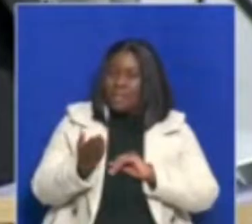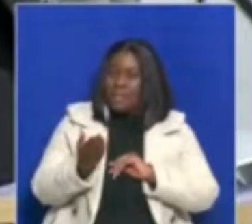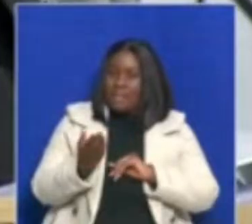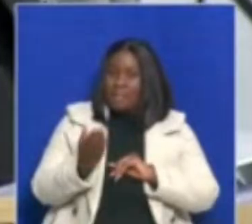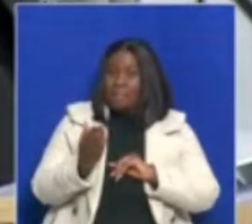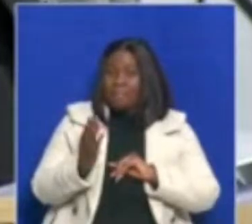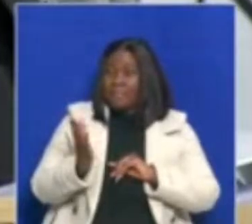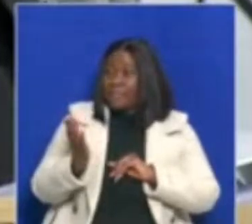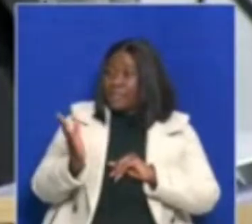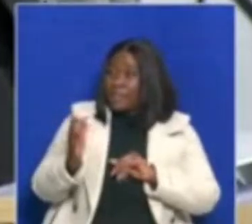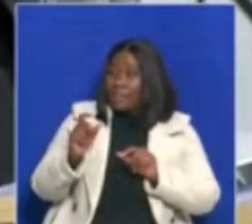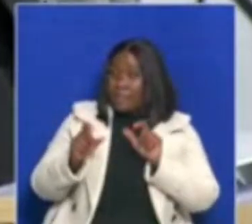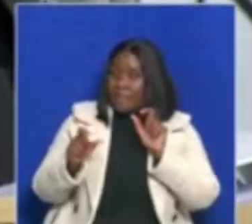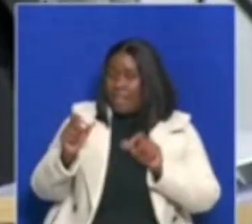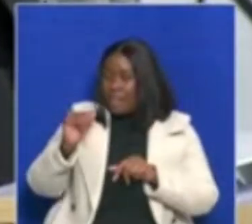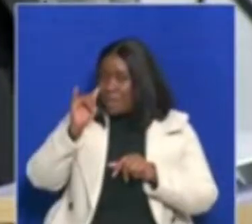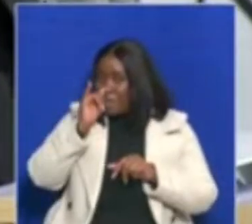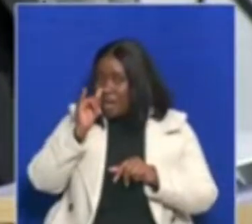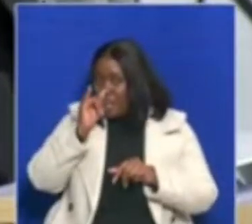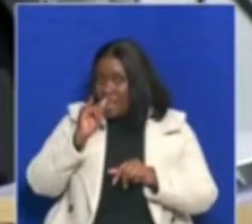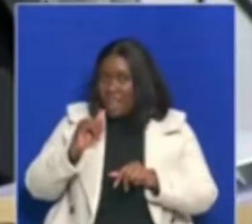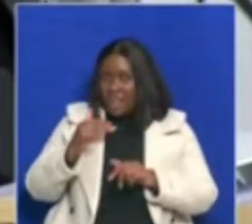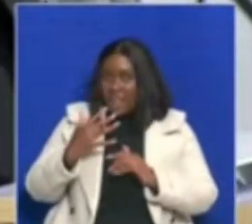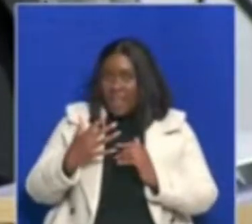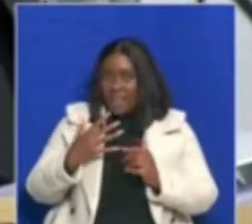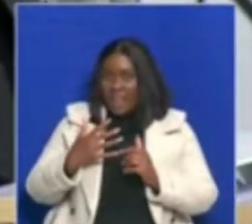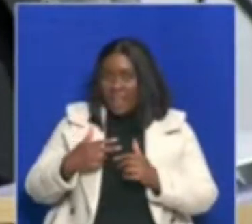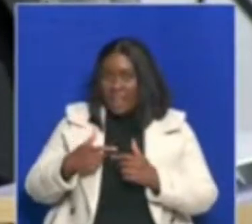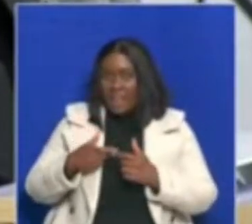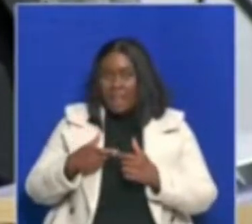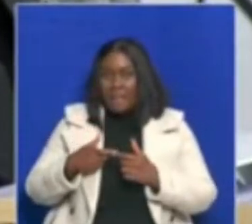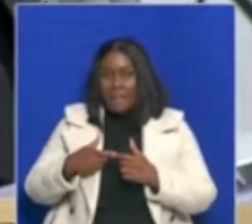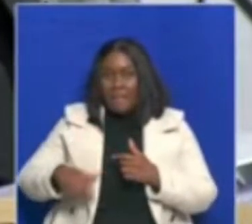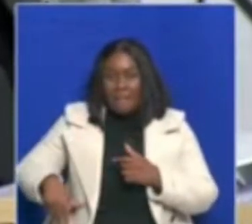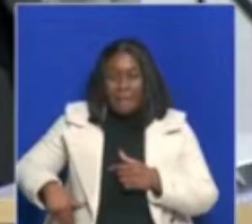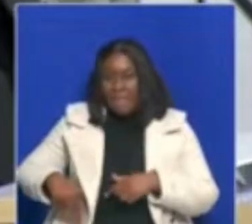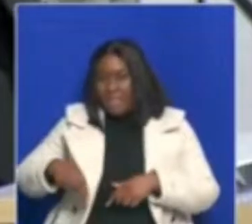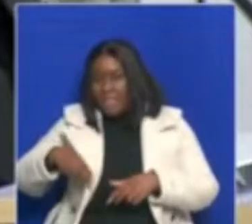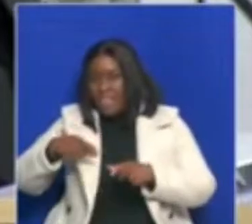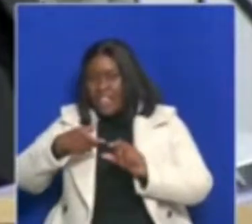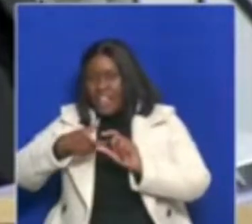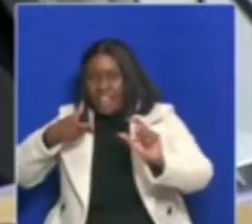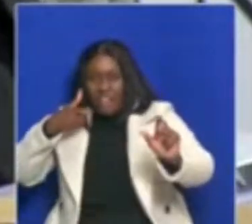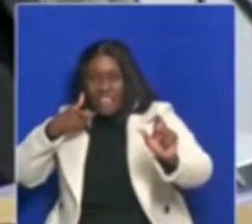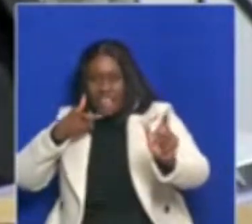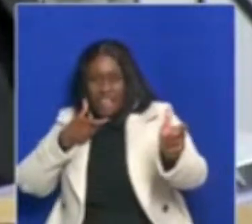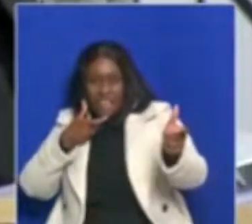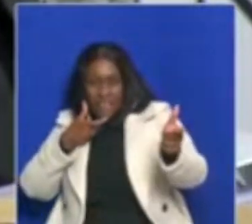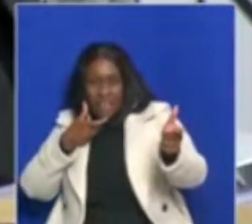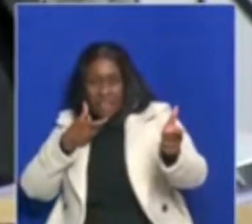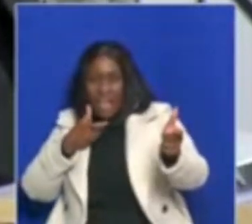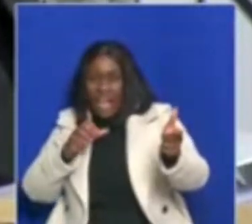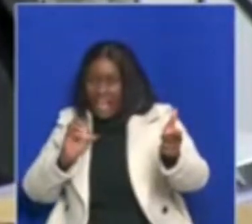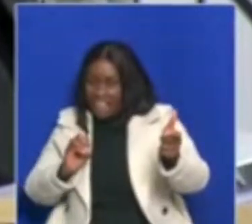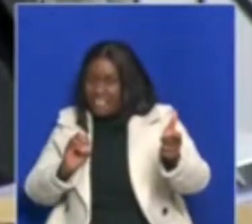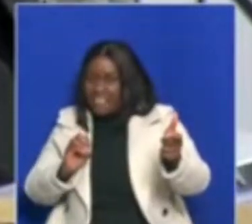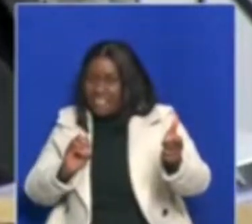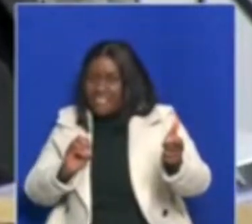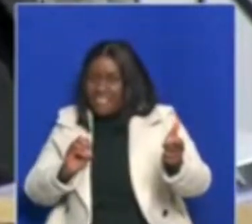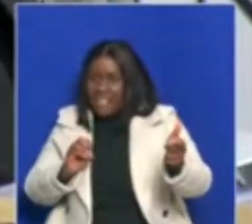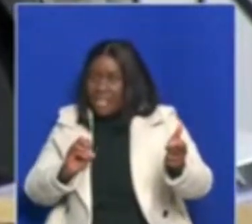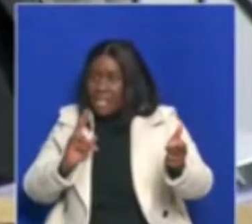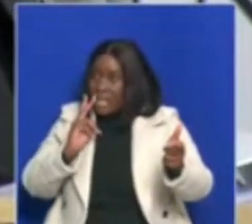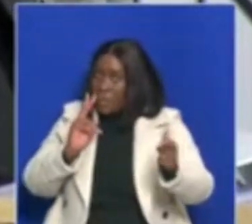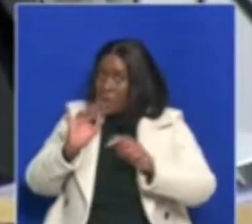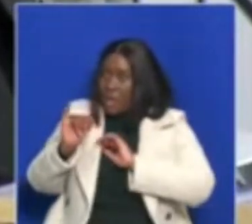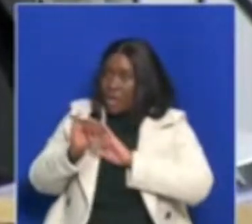carrying powered rifles and so forth. You would use that to identify whether these